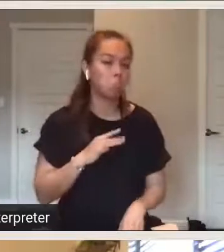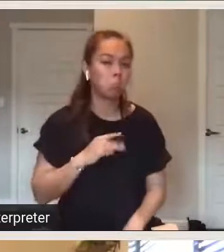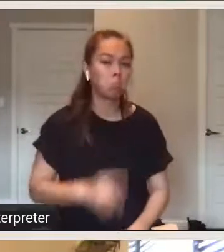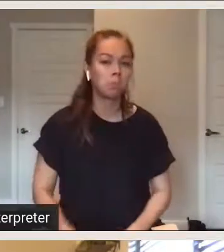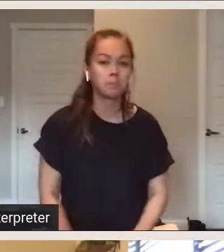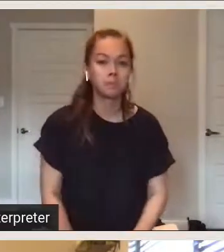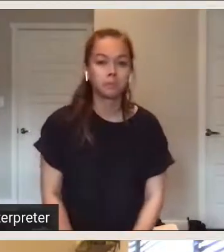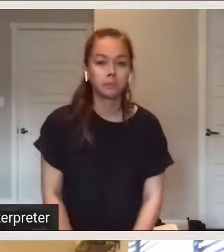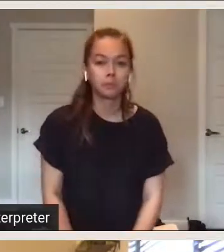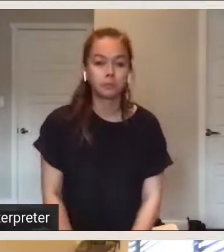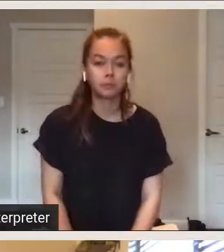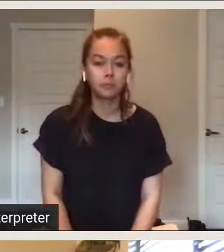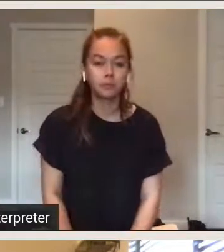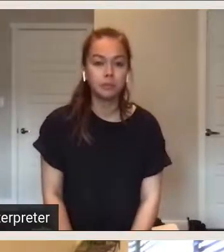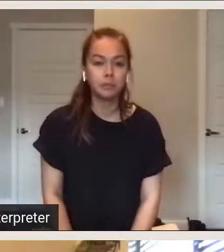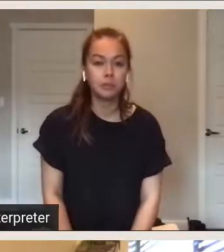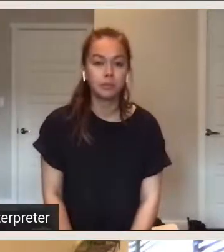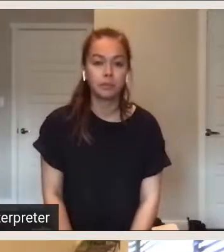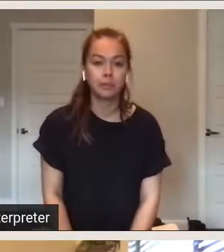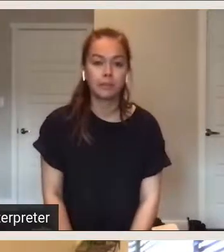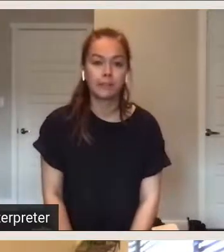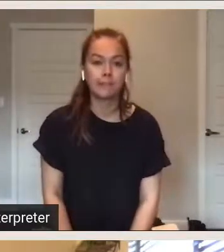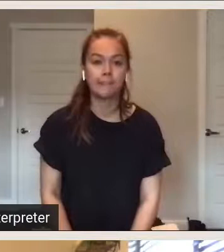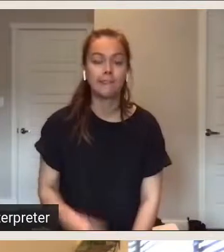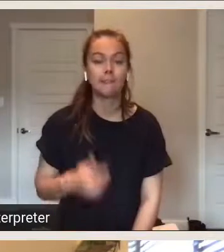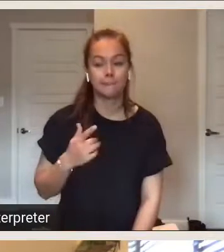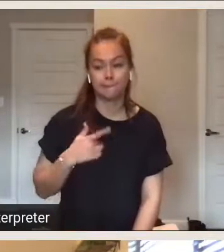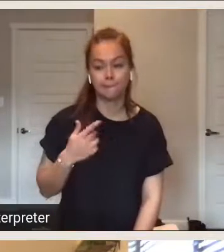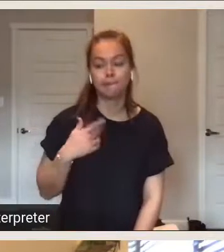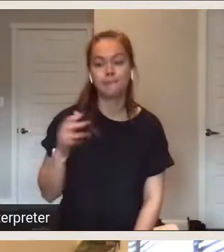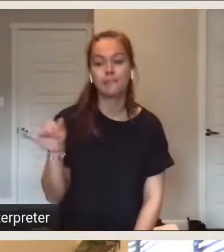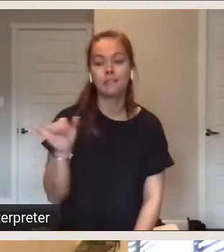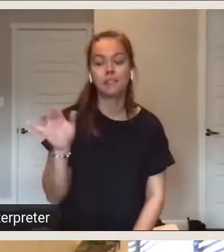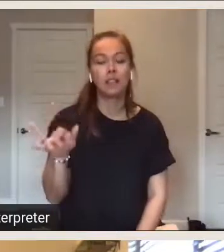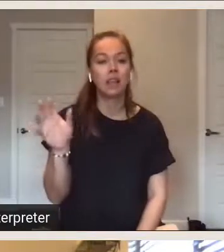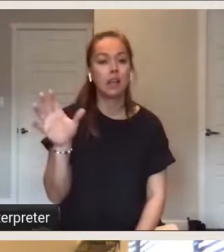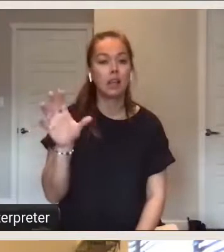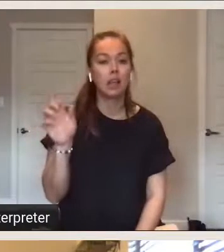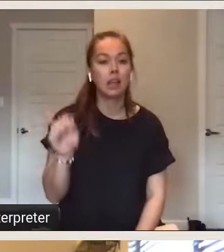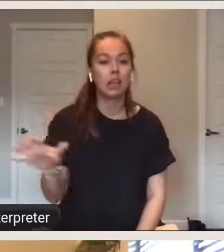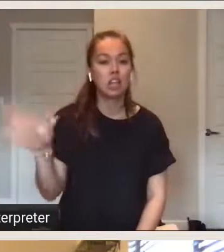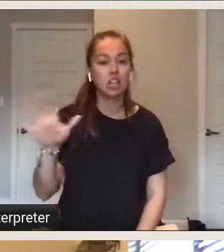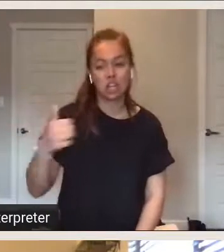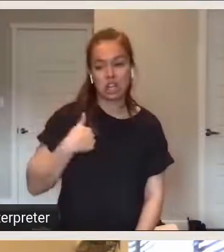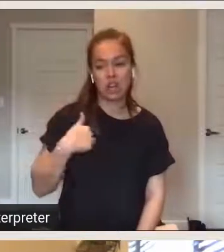think it really speaks to the fact that the Asian Canadian experience is very awkward.